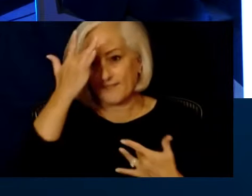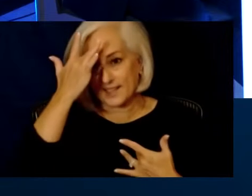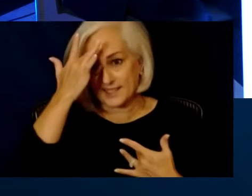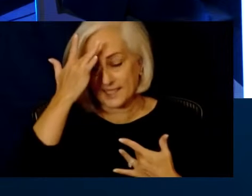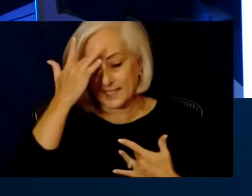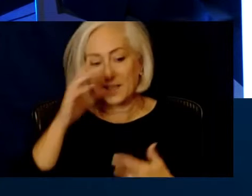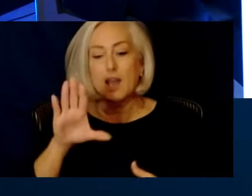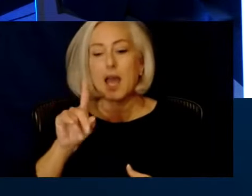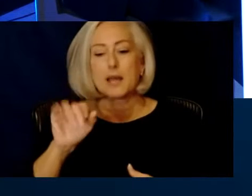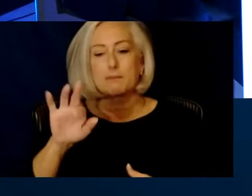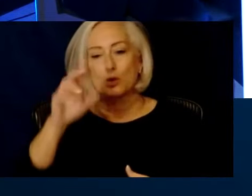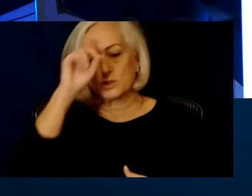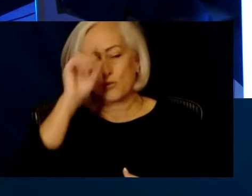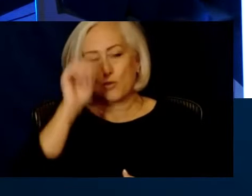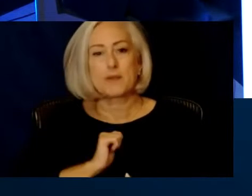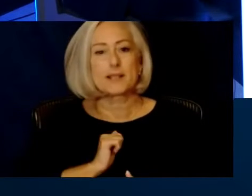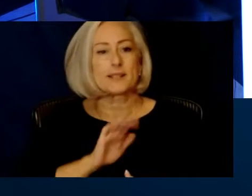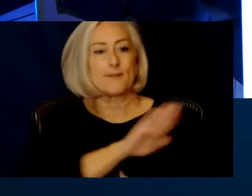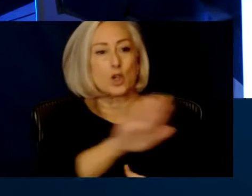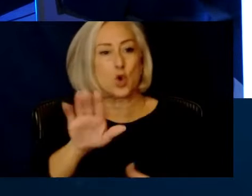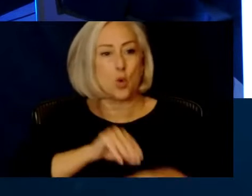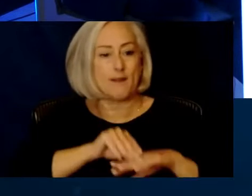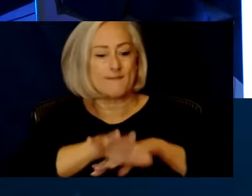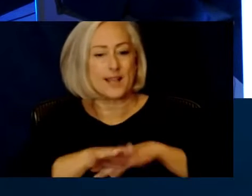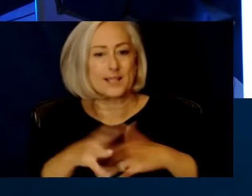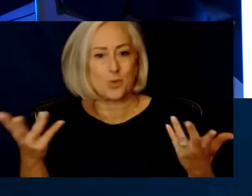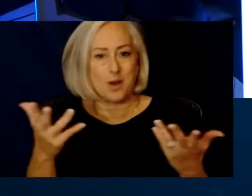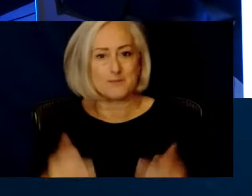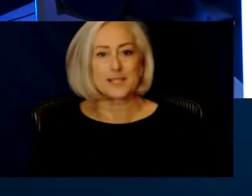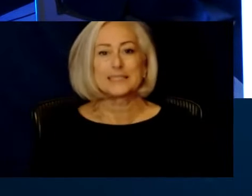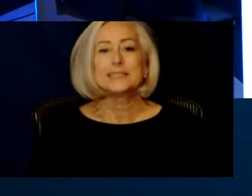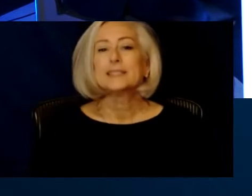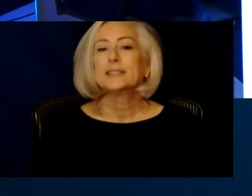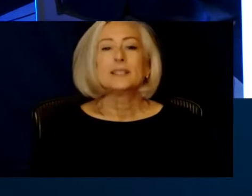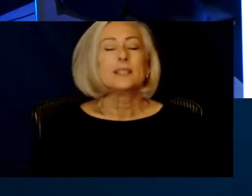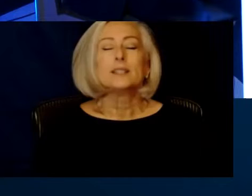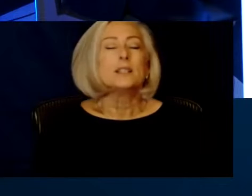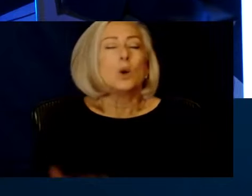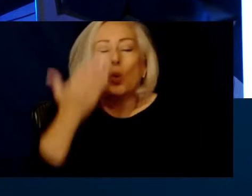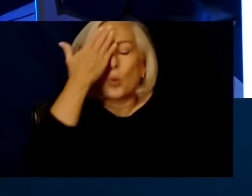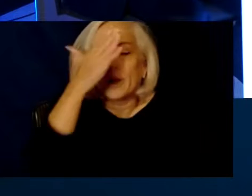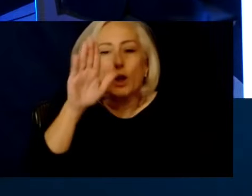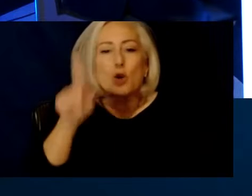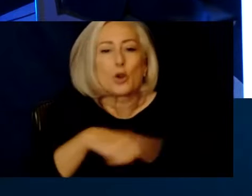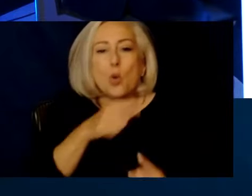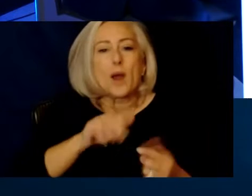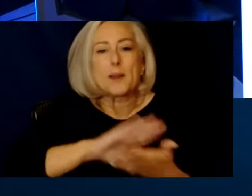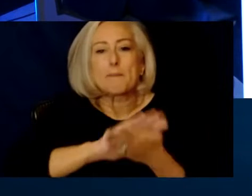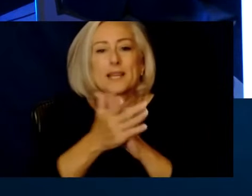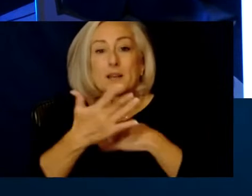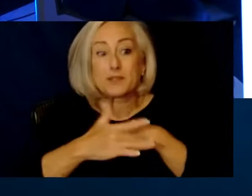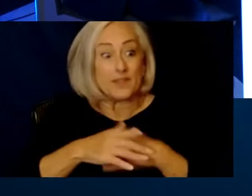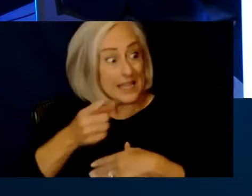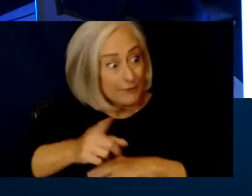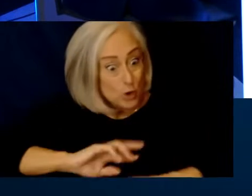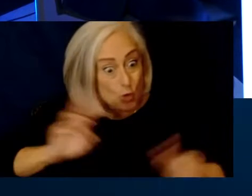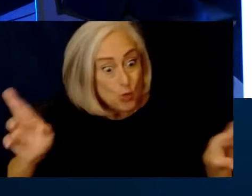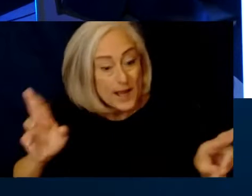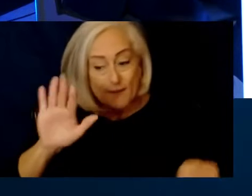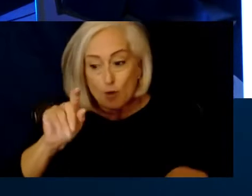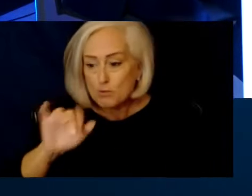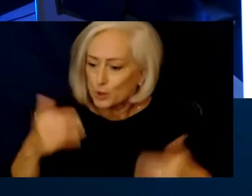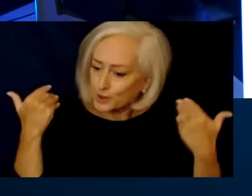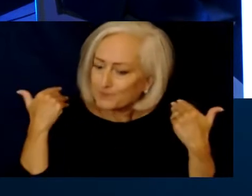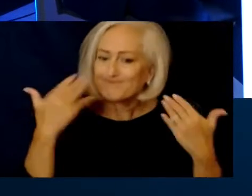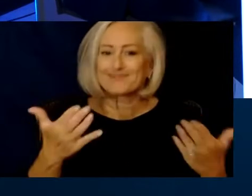herself. What's your advice? Yeah, we're going to change, but we don't really know when it's available. I've been saying to people, if you're up for a booster, get your booster, and